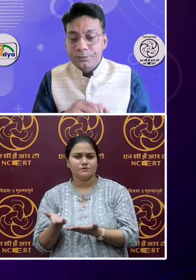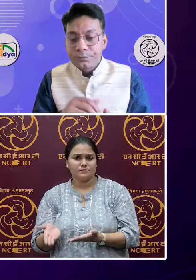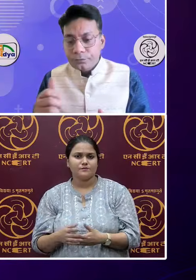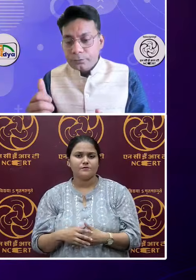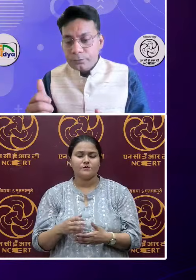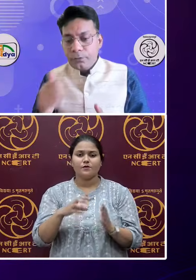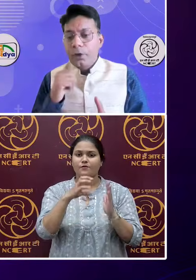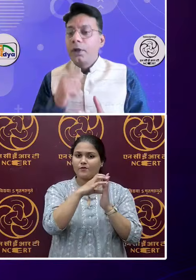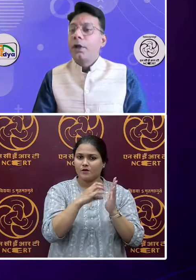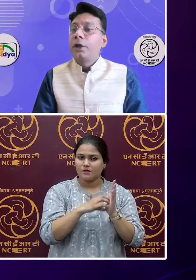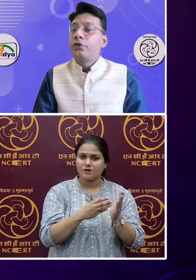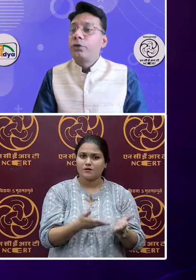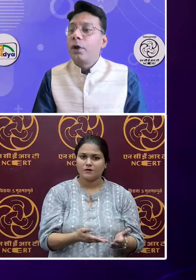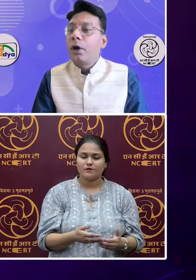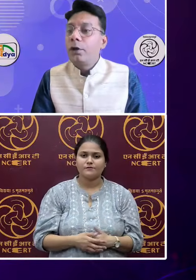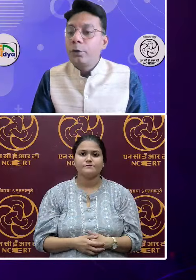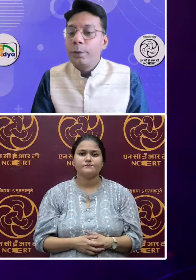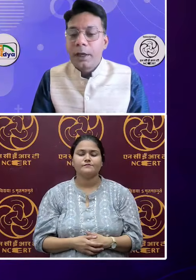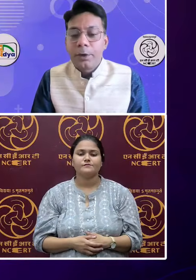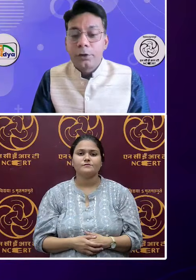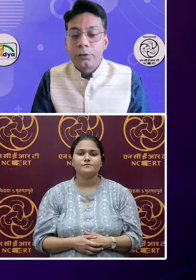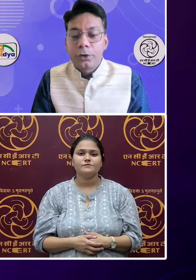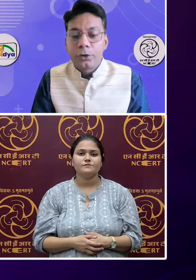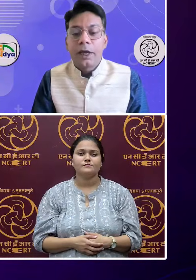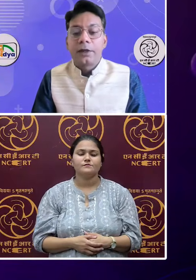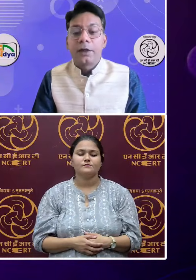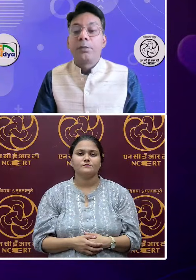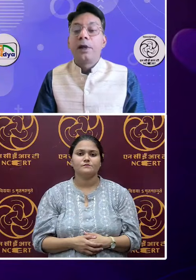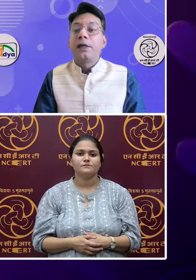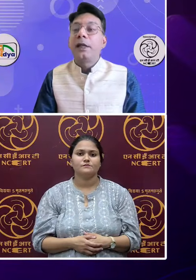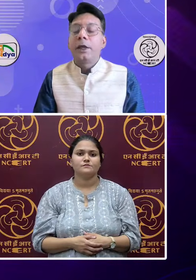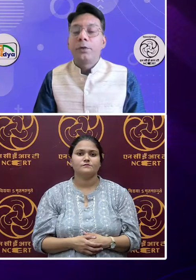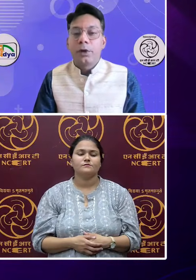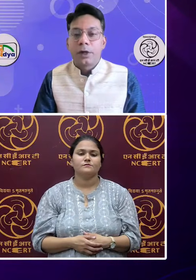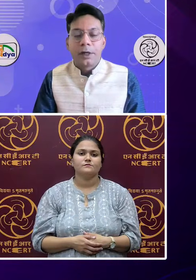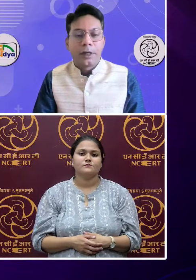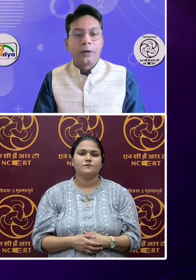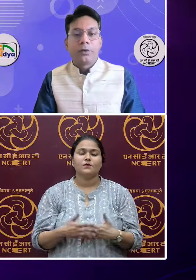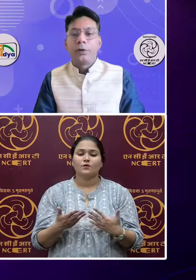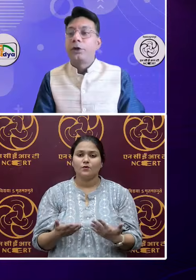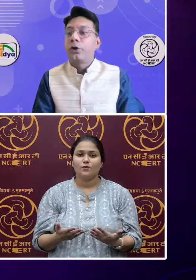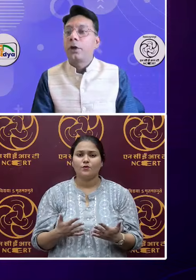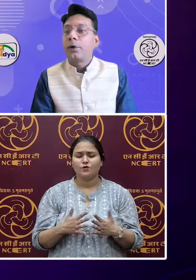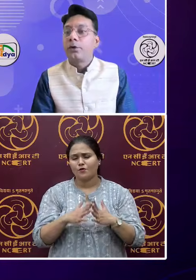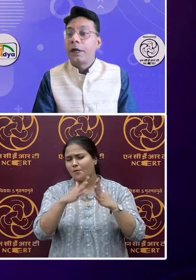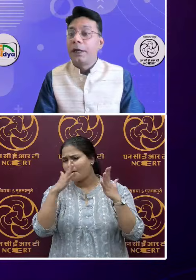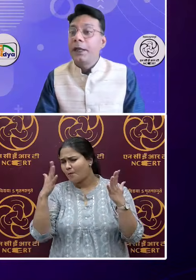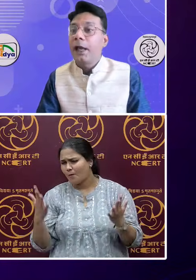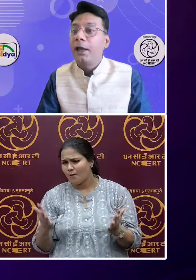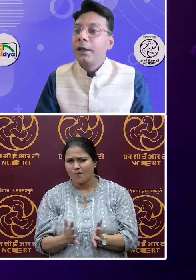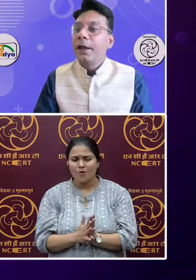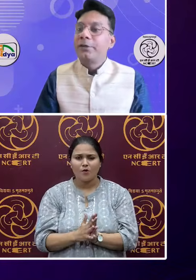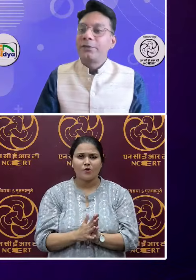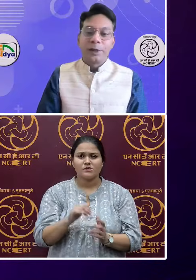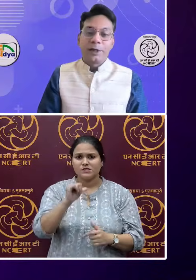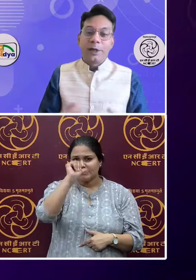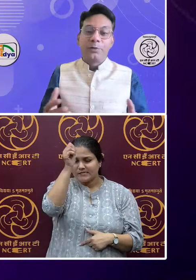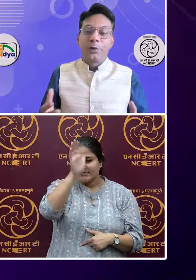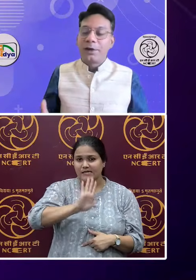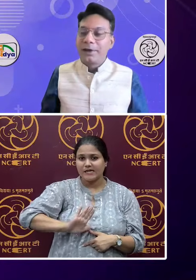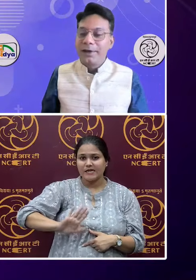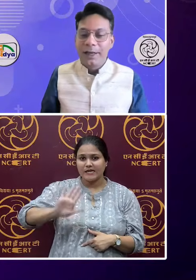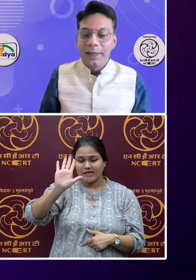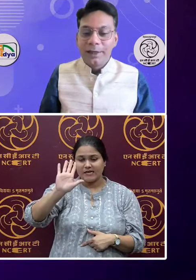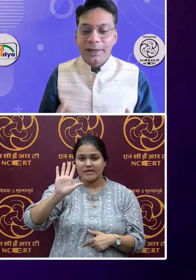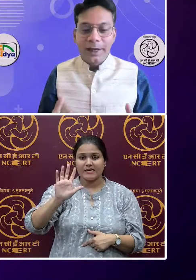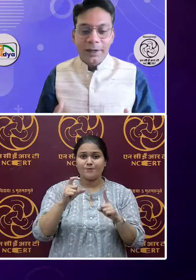content. It should also be able to cater multilingual content. When we talk about India, it's a